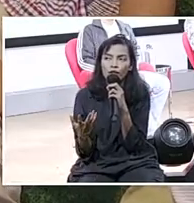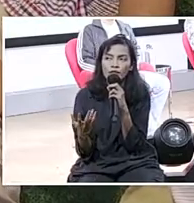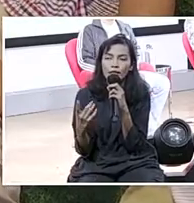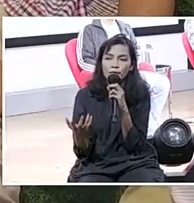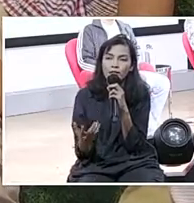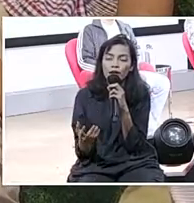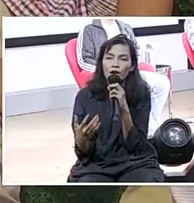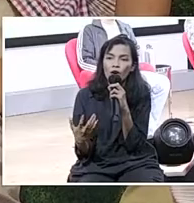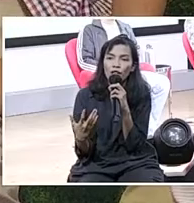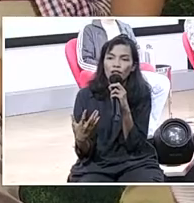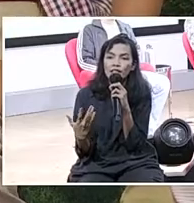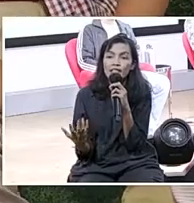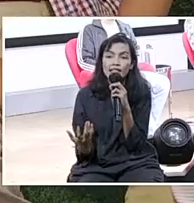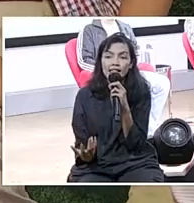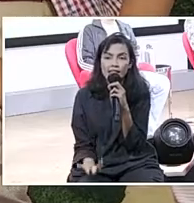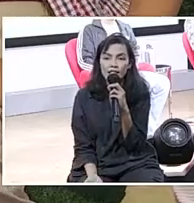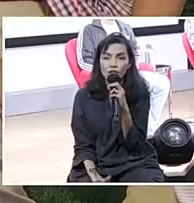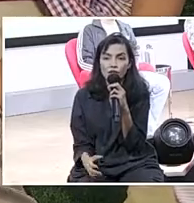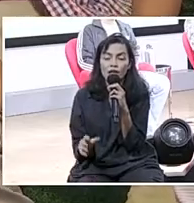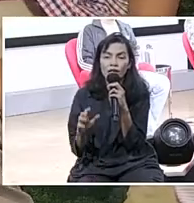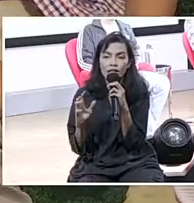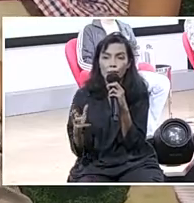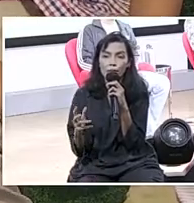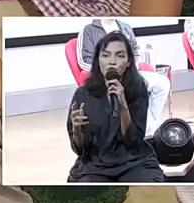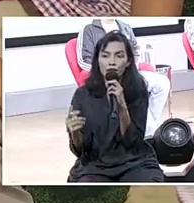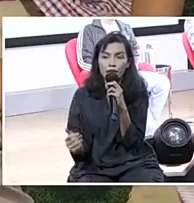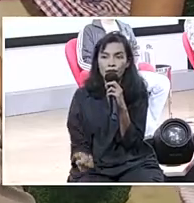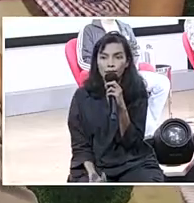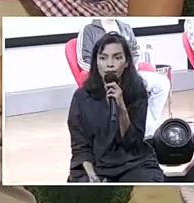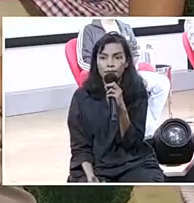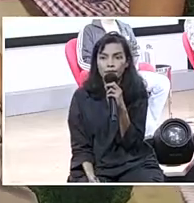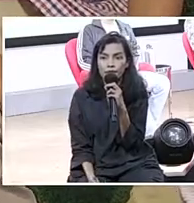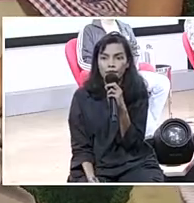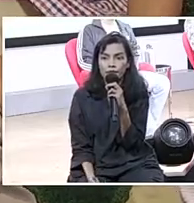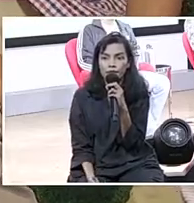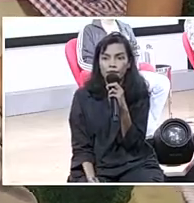your tips on consistency to keep training?